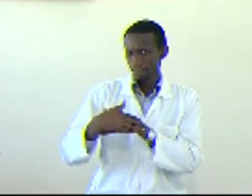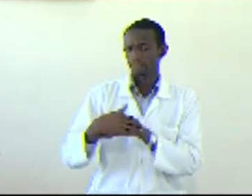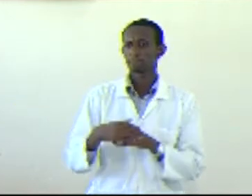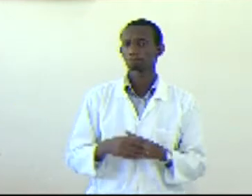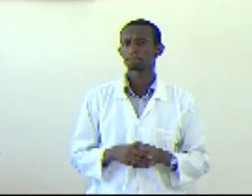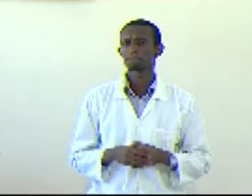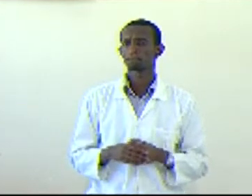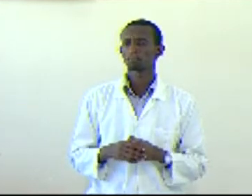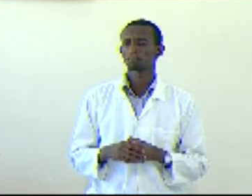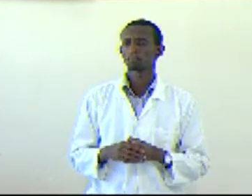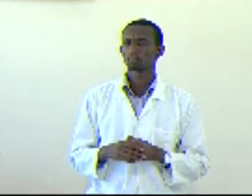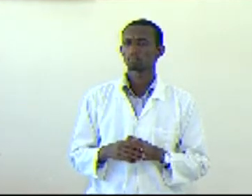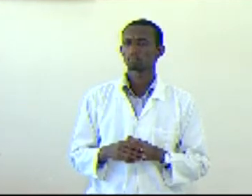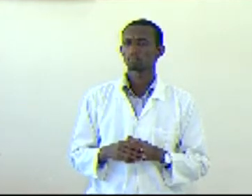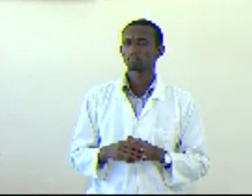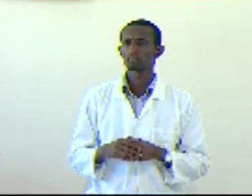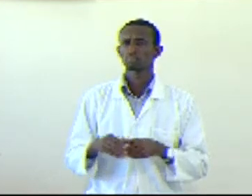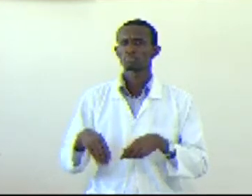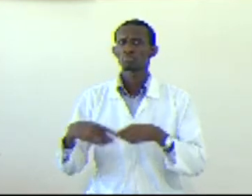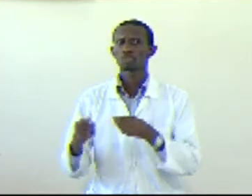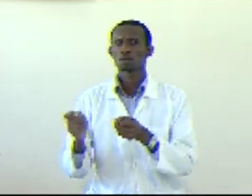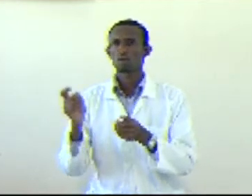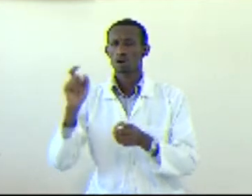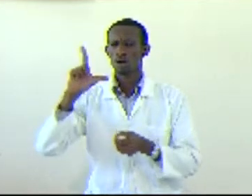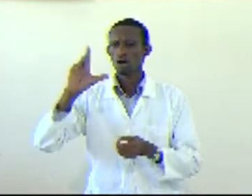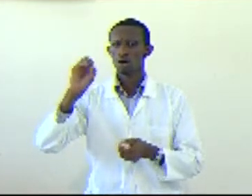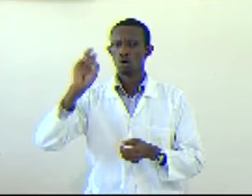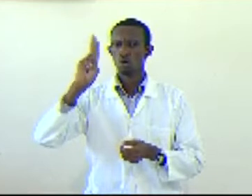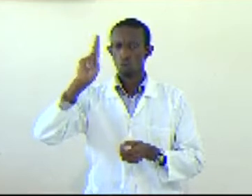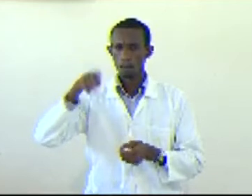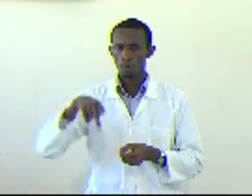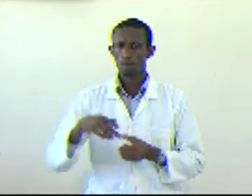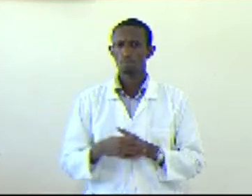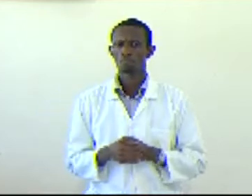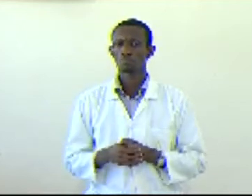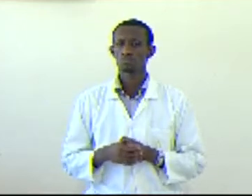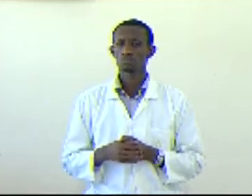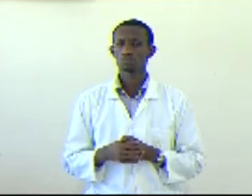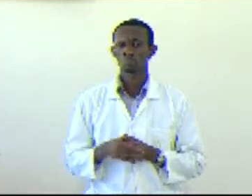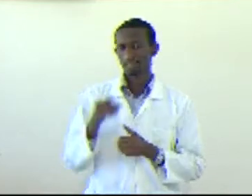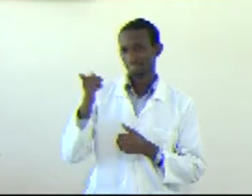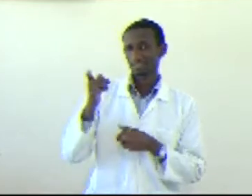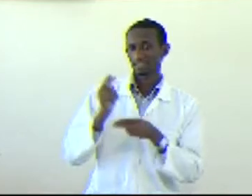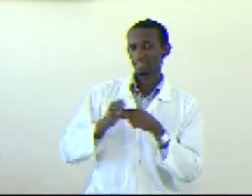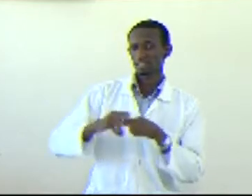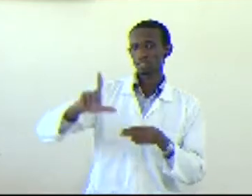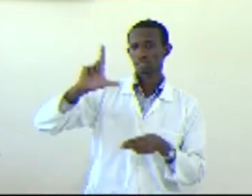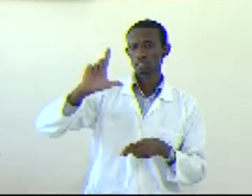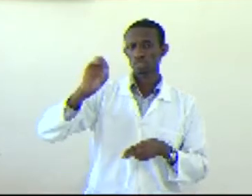the loop. Let's call, this is a loop, let's say that is a